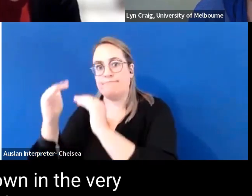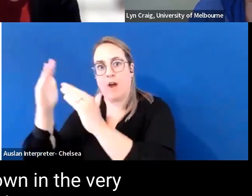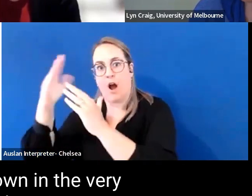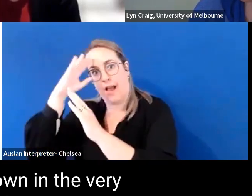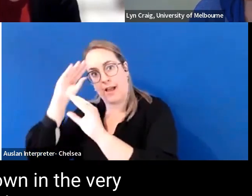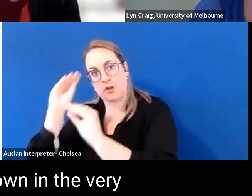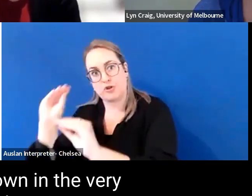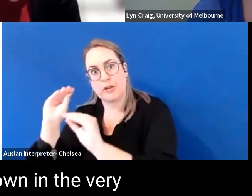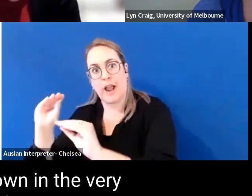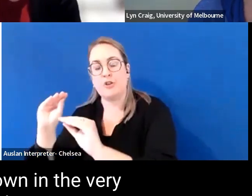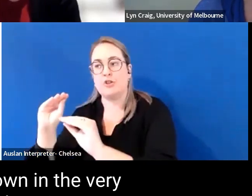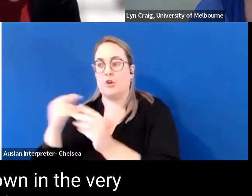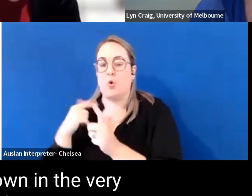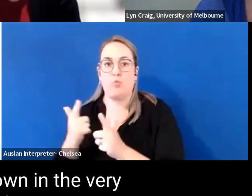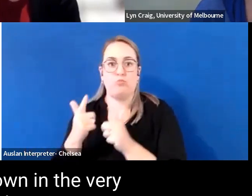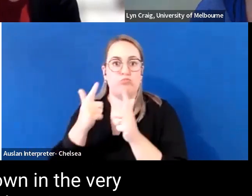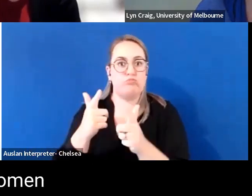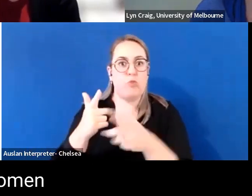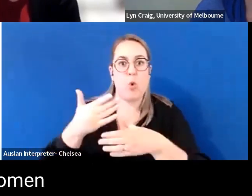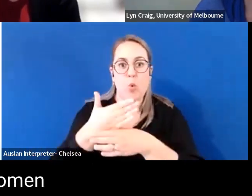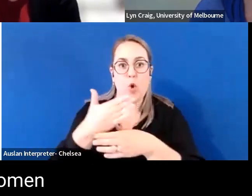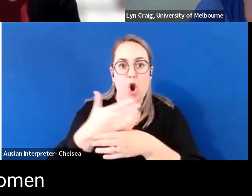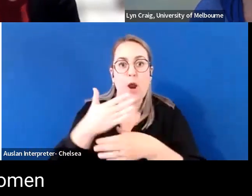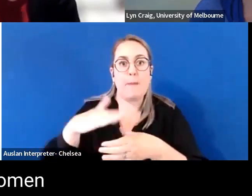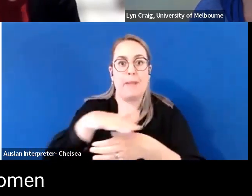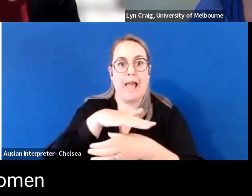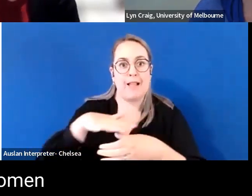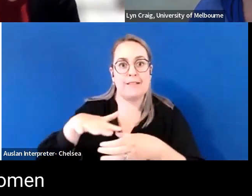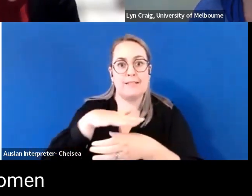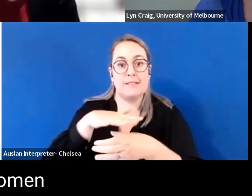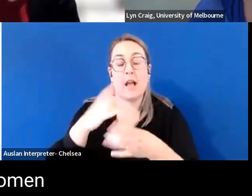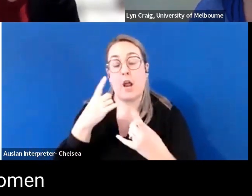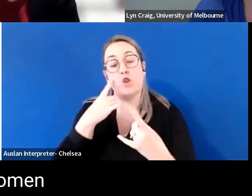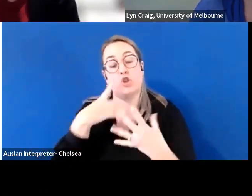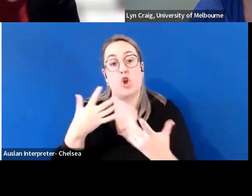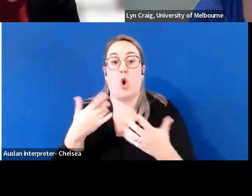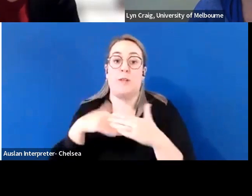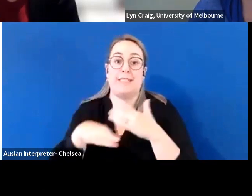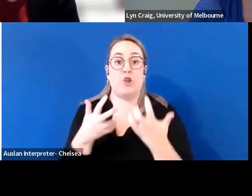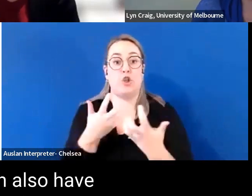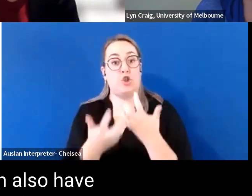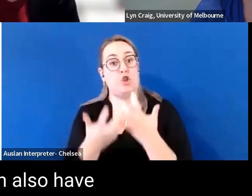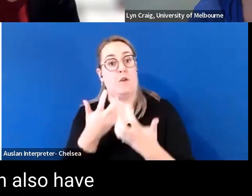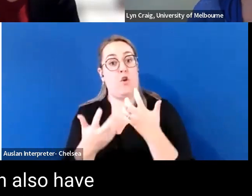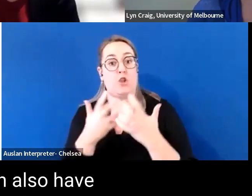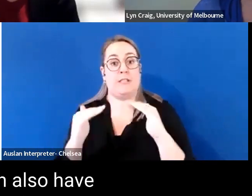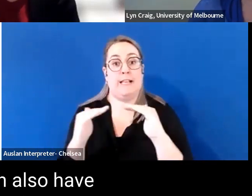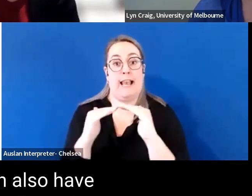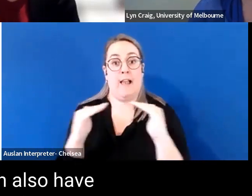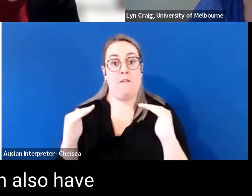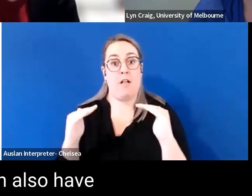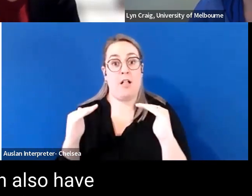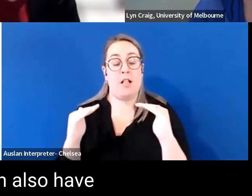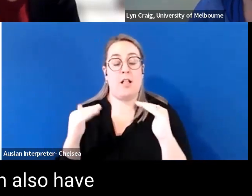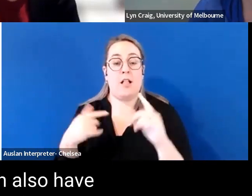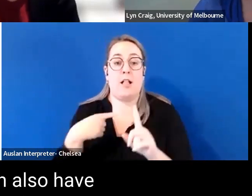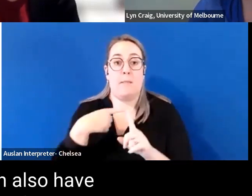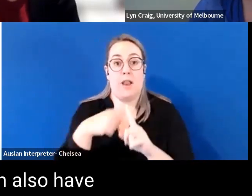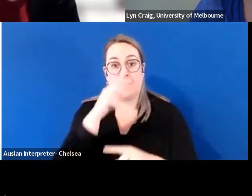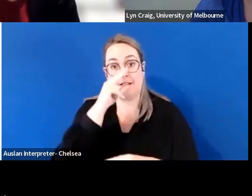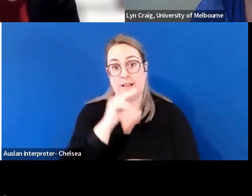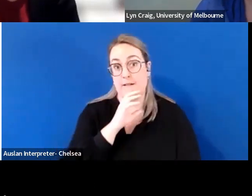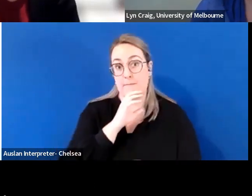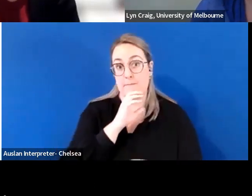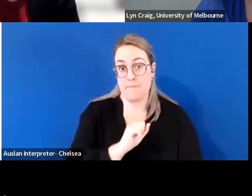the very high tertiary education rates of women in this country. Young men also have higher